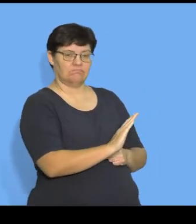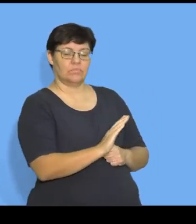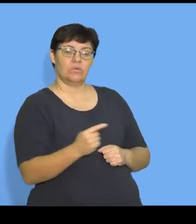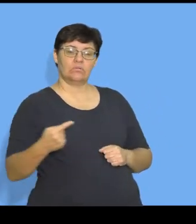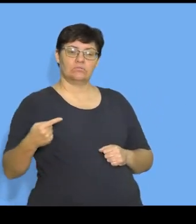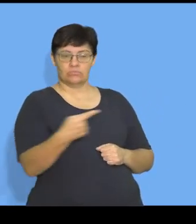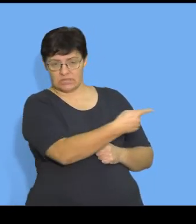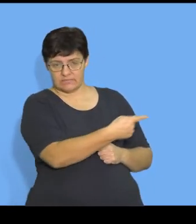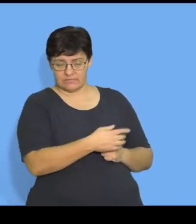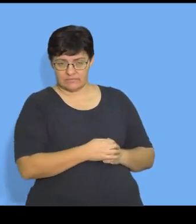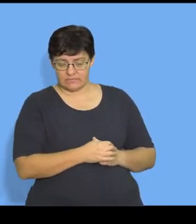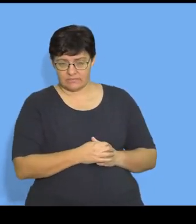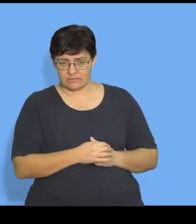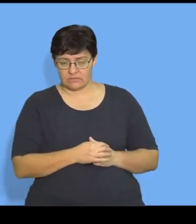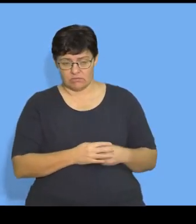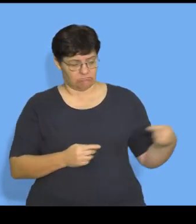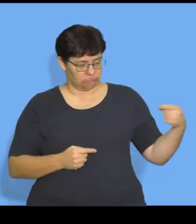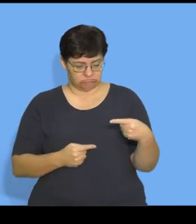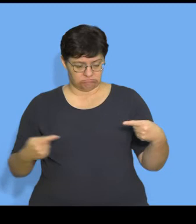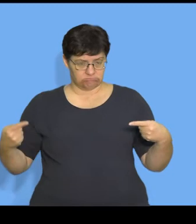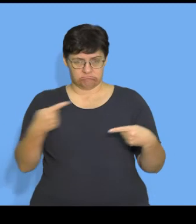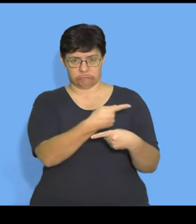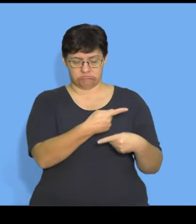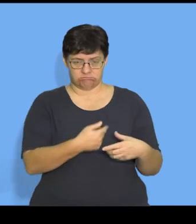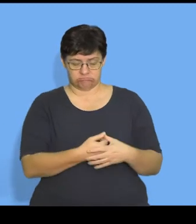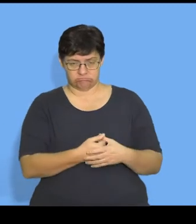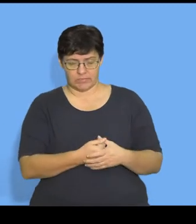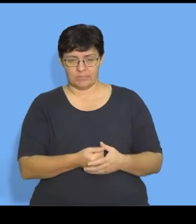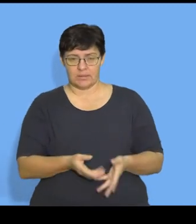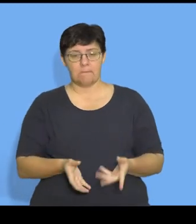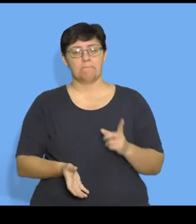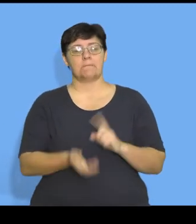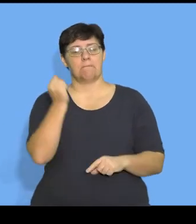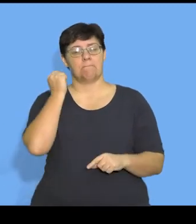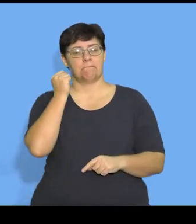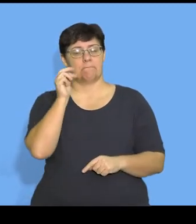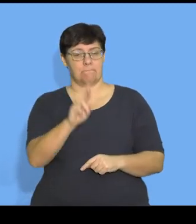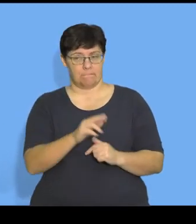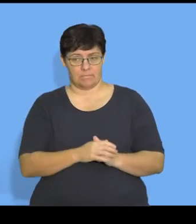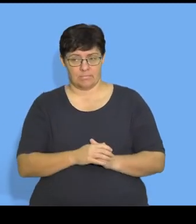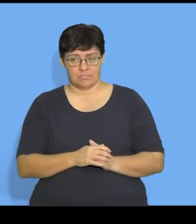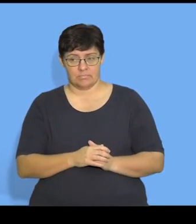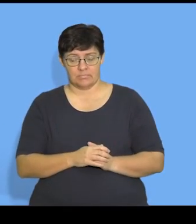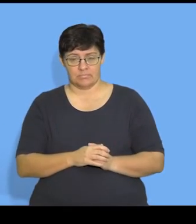newtons to the left. And again, determine the resultant. Now,